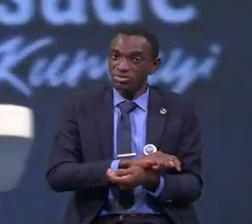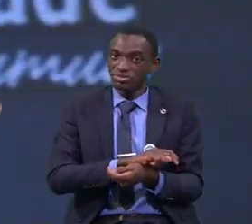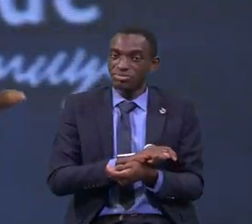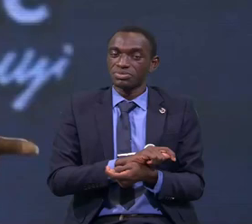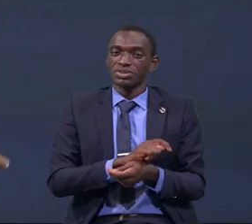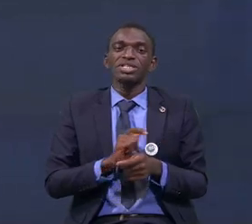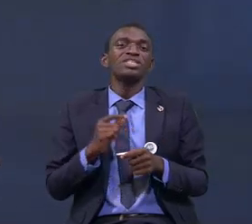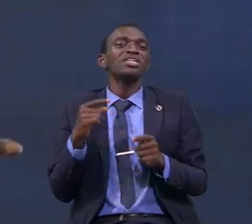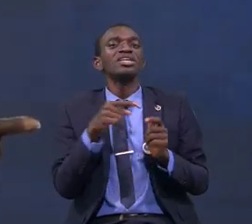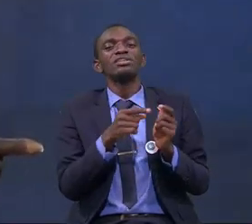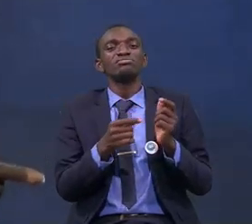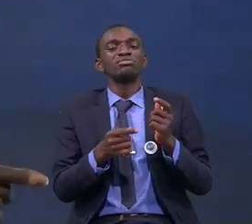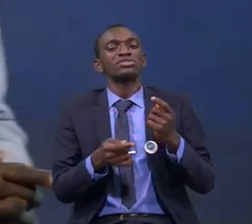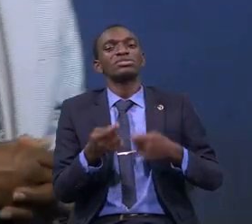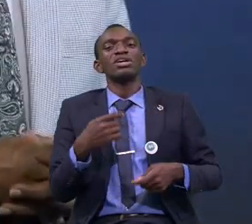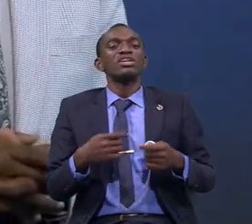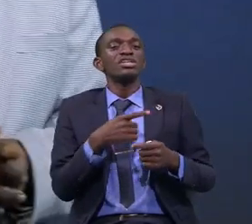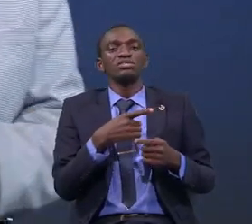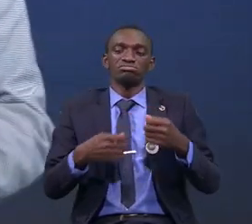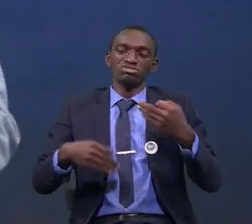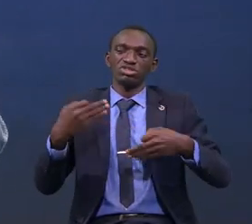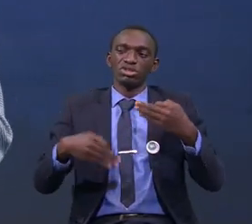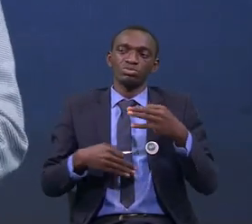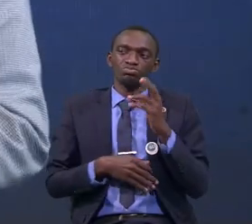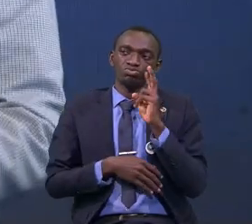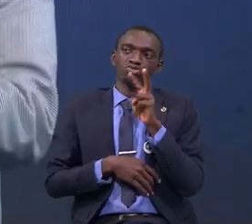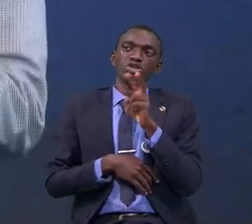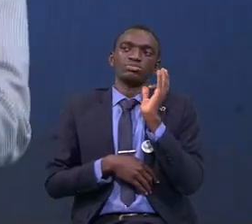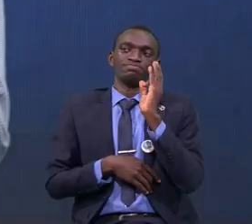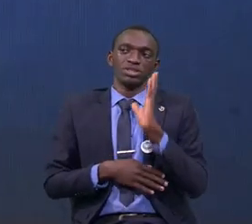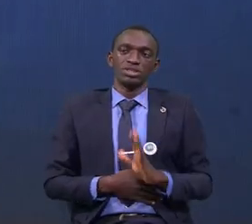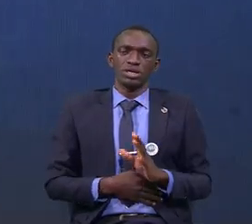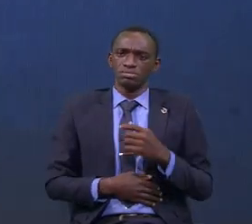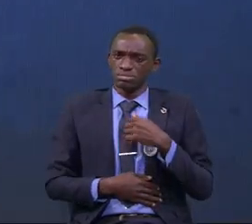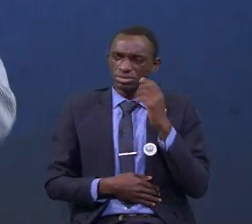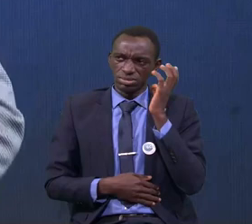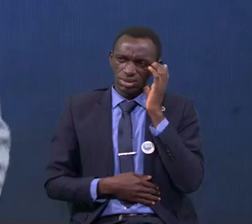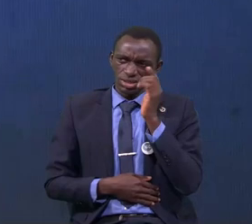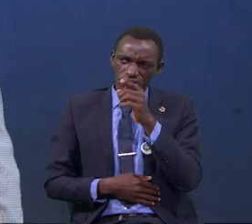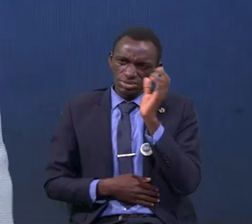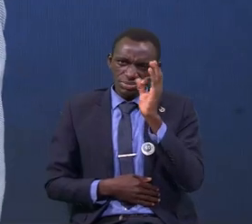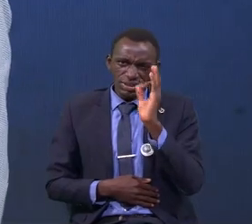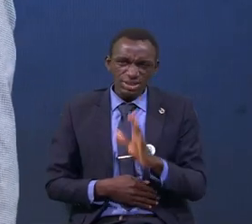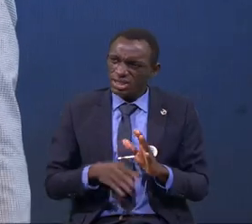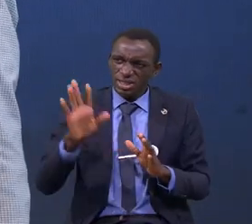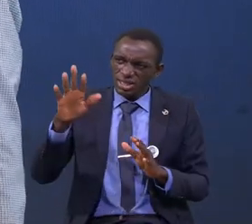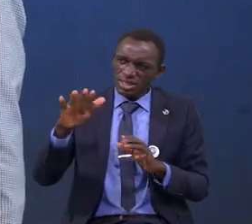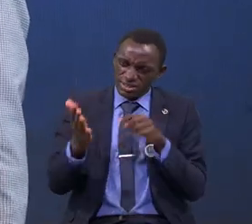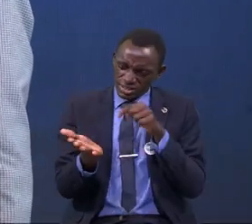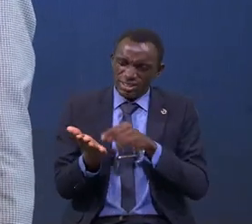they are judging the preacher. They are saying, preacher, this is crusade.